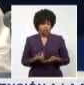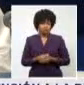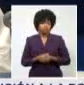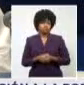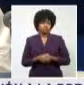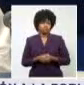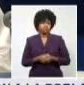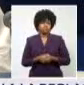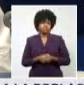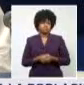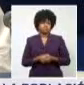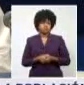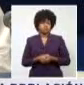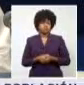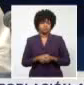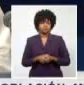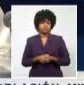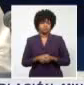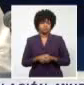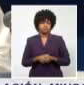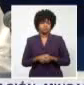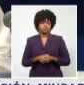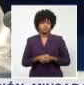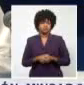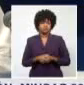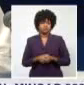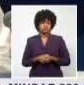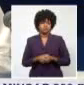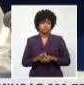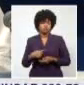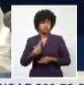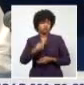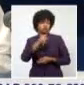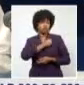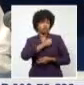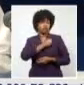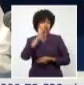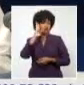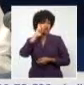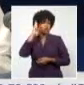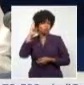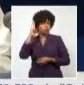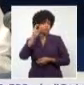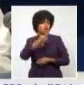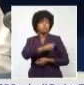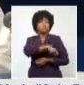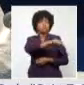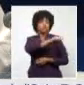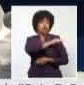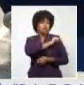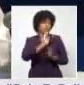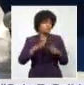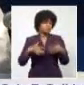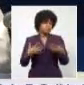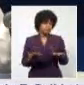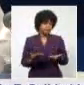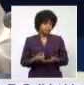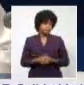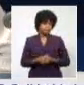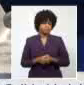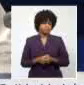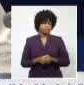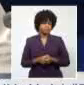of something that many countries do not have, but it helps us to detect people who have symptoms of the